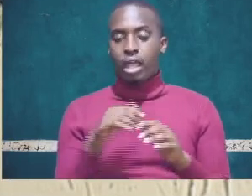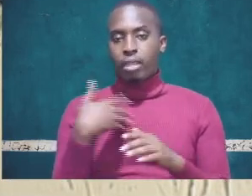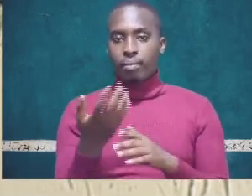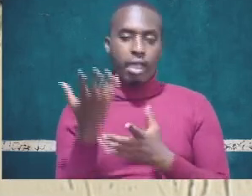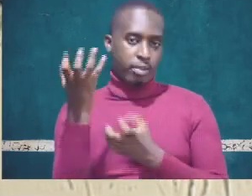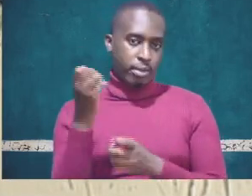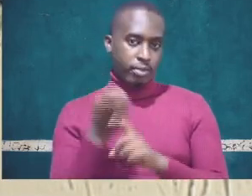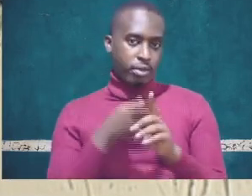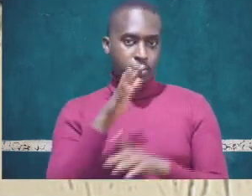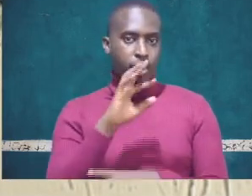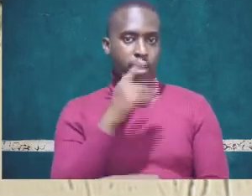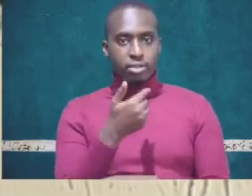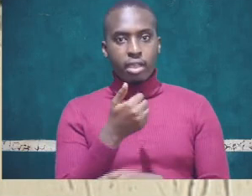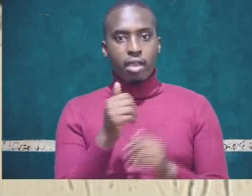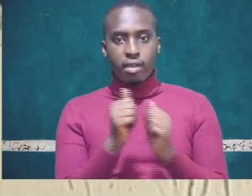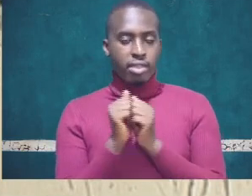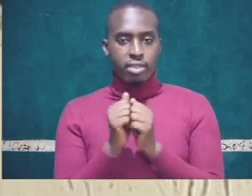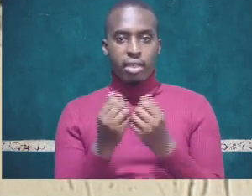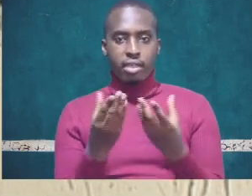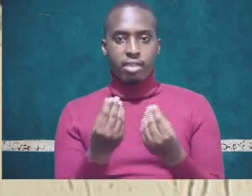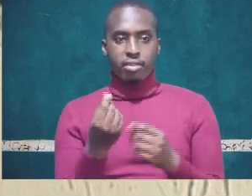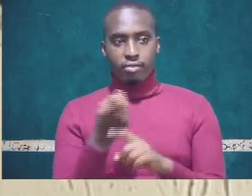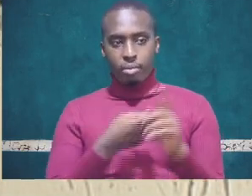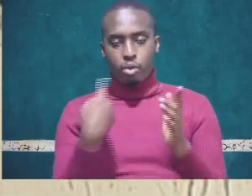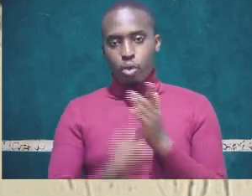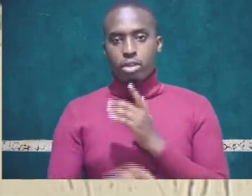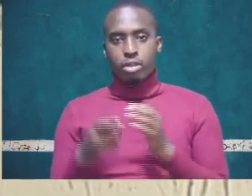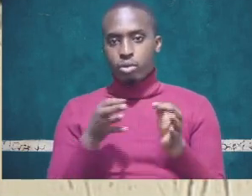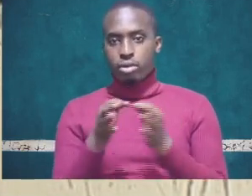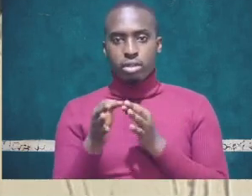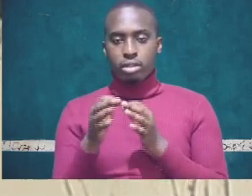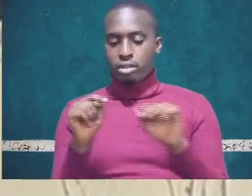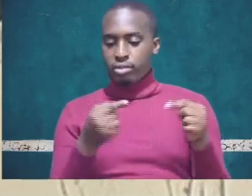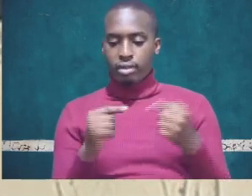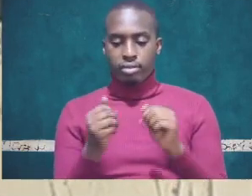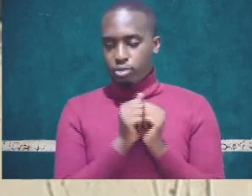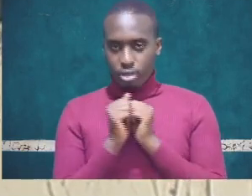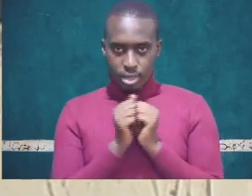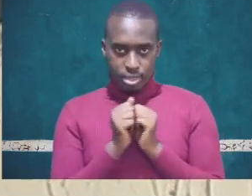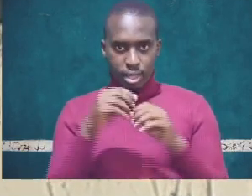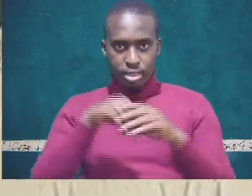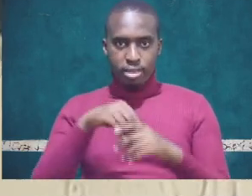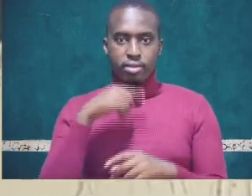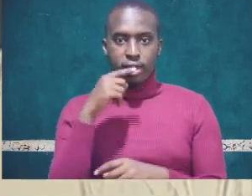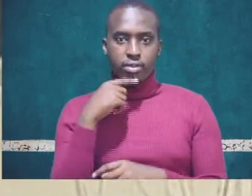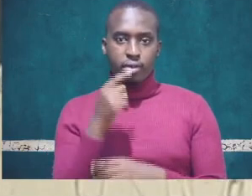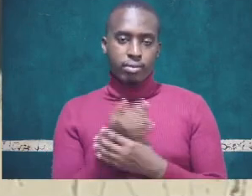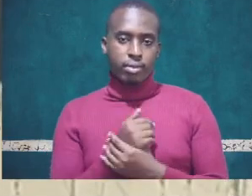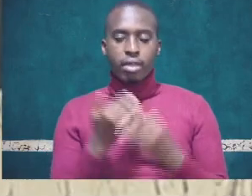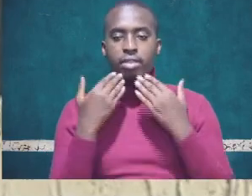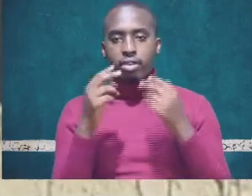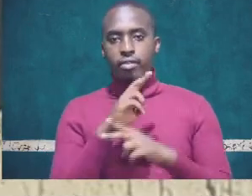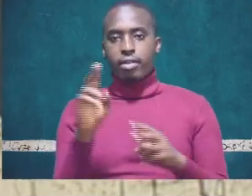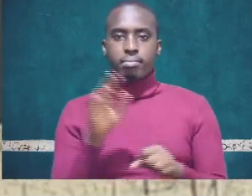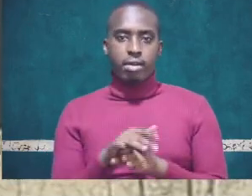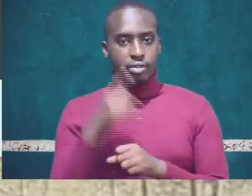expect you to answer it with ease from what we have discussed together in this lesson. Thank you very